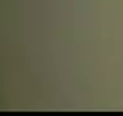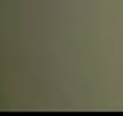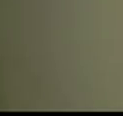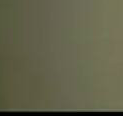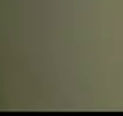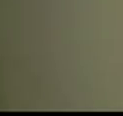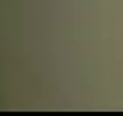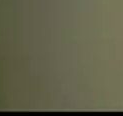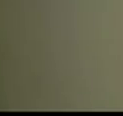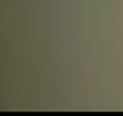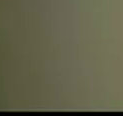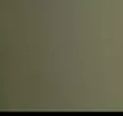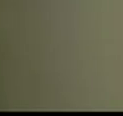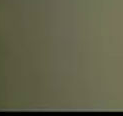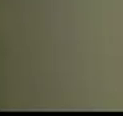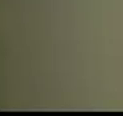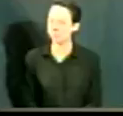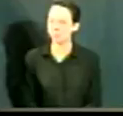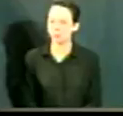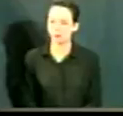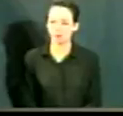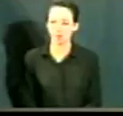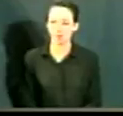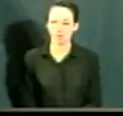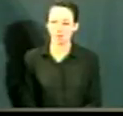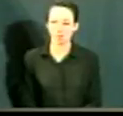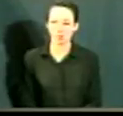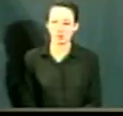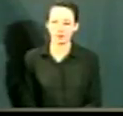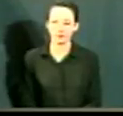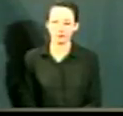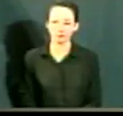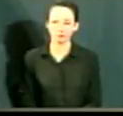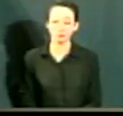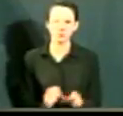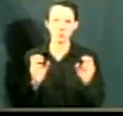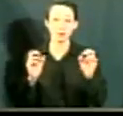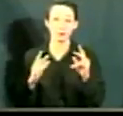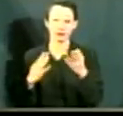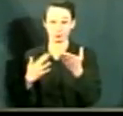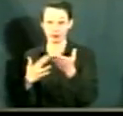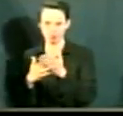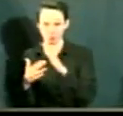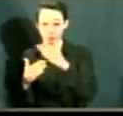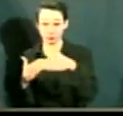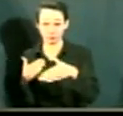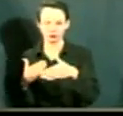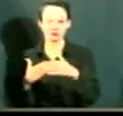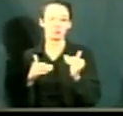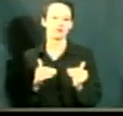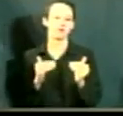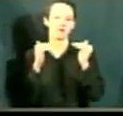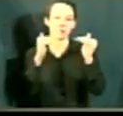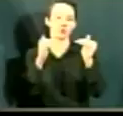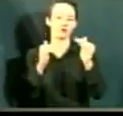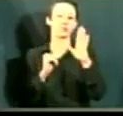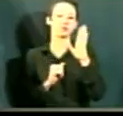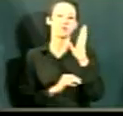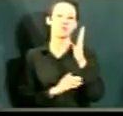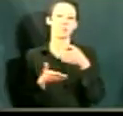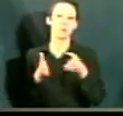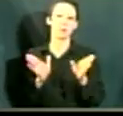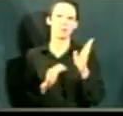back from recess? Oh, you said that? Oh, okay, we are back from our recess, and we're going to move on to public